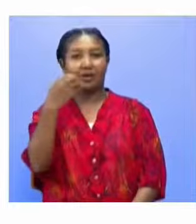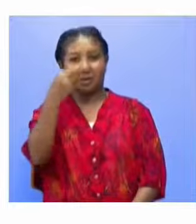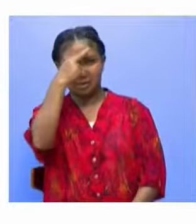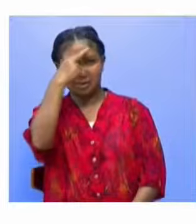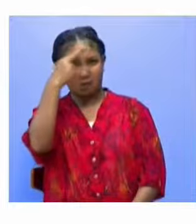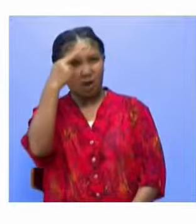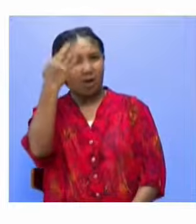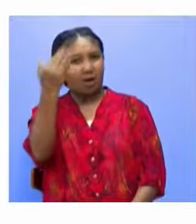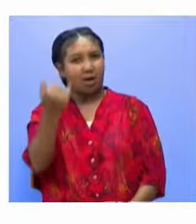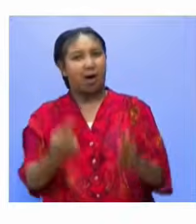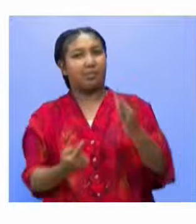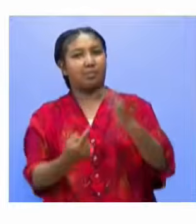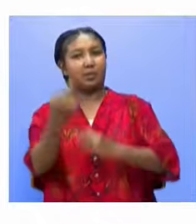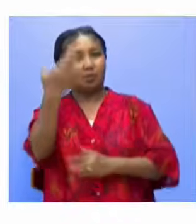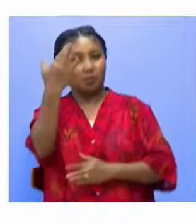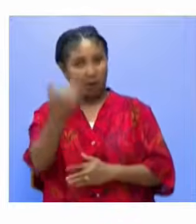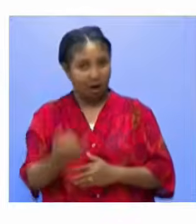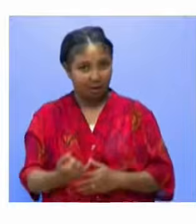something happened.